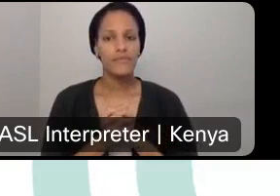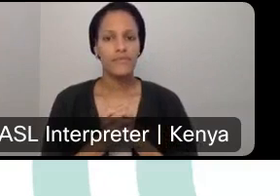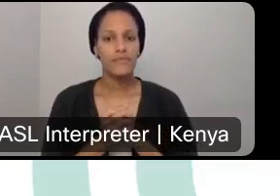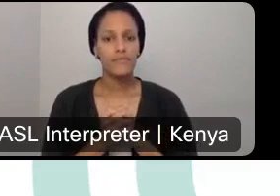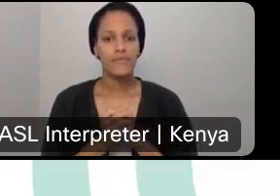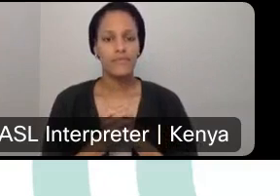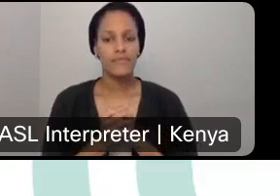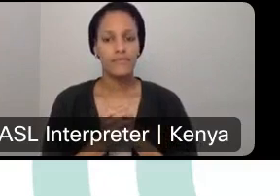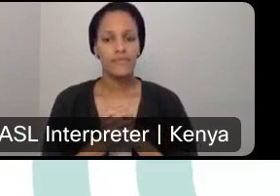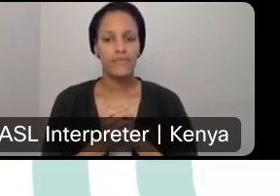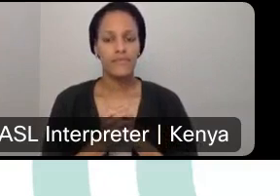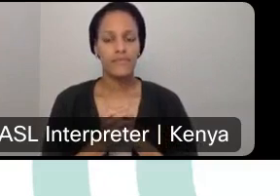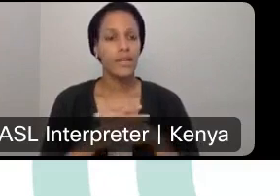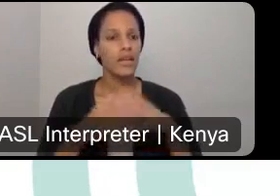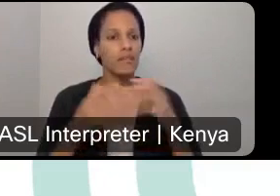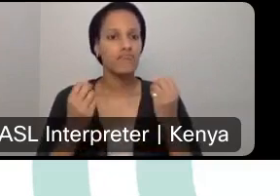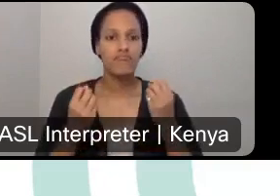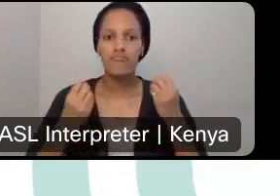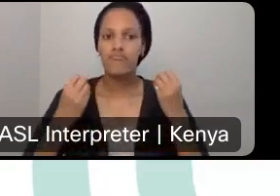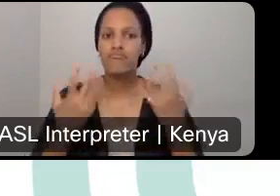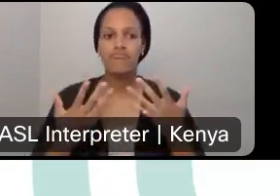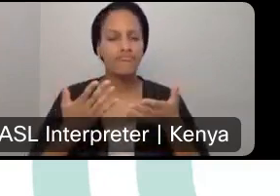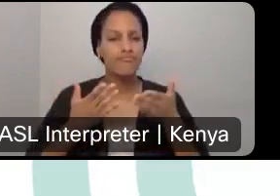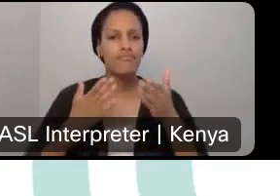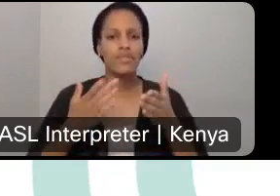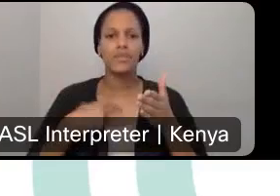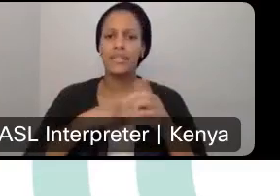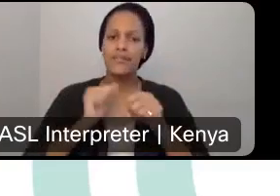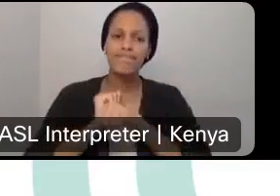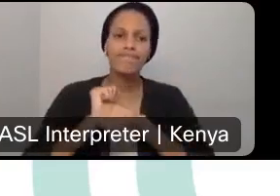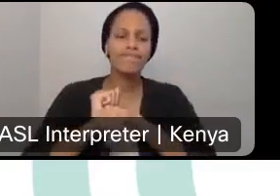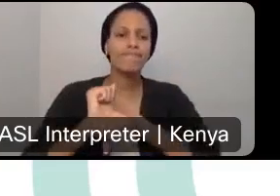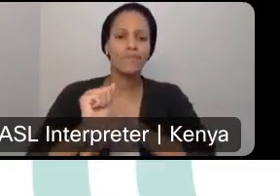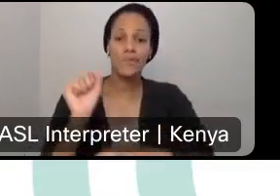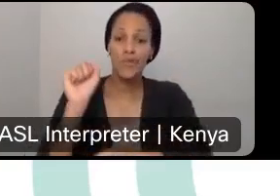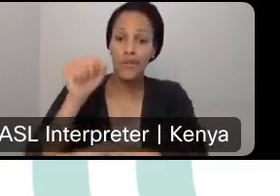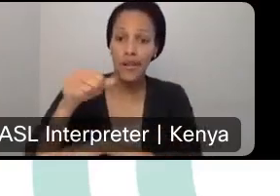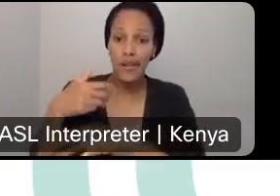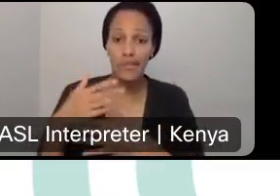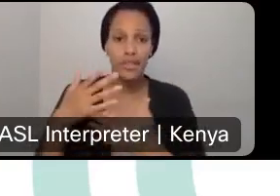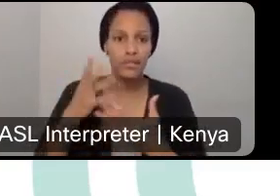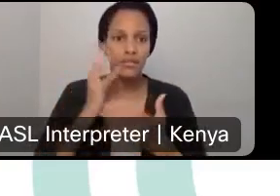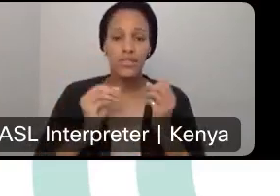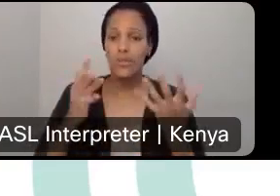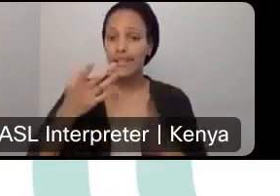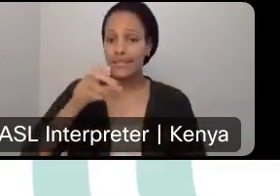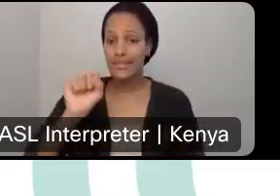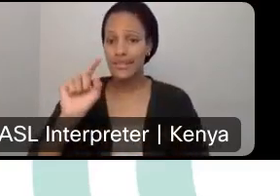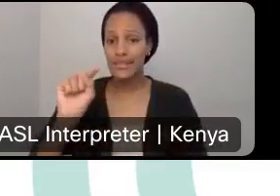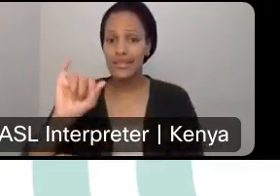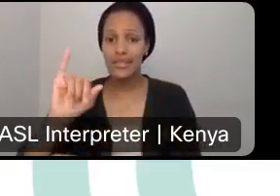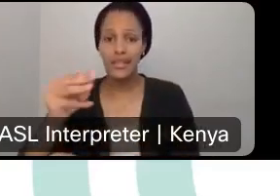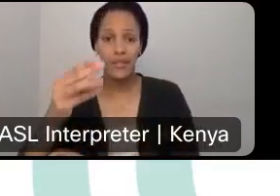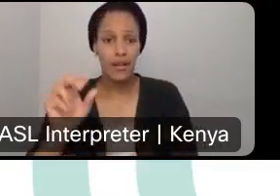There are many ways that we can work to overcome stigma, and just being here today and learning more,